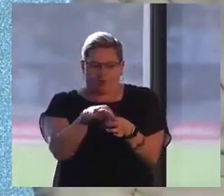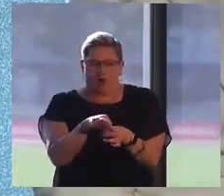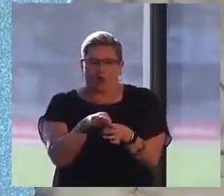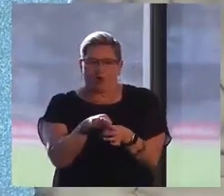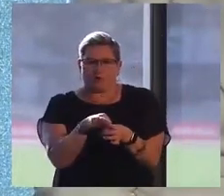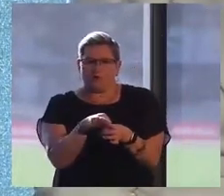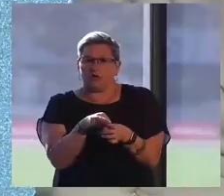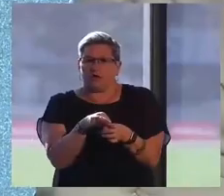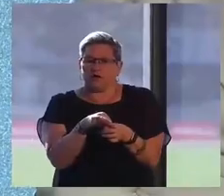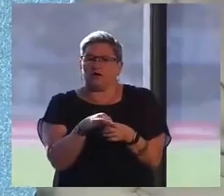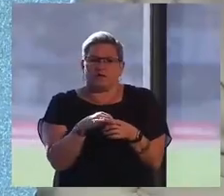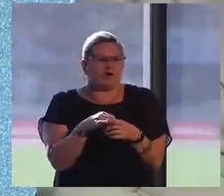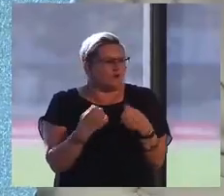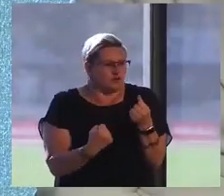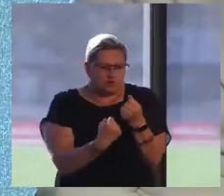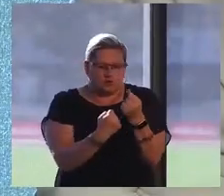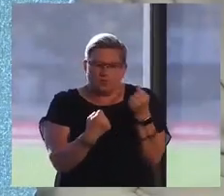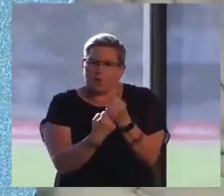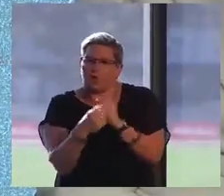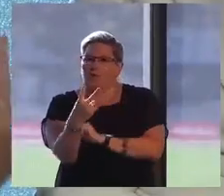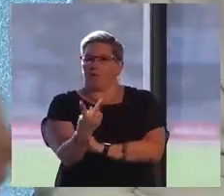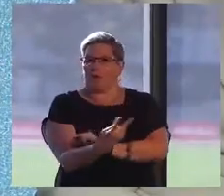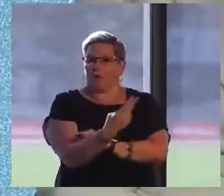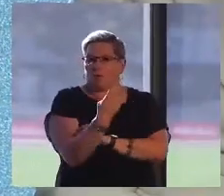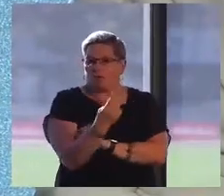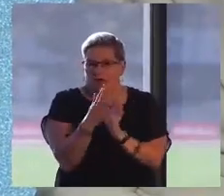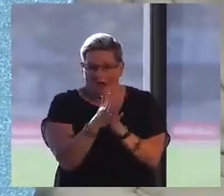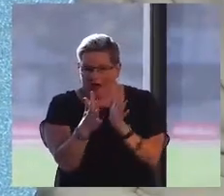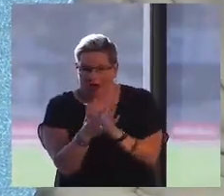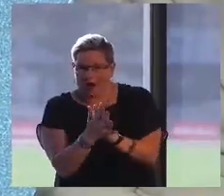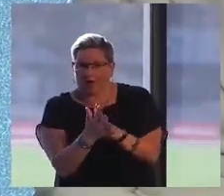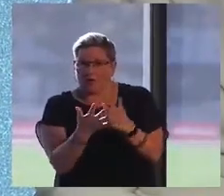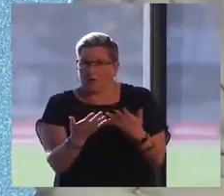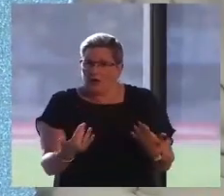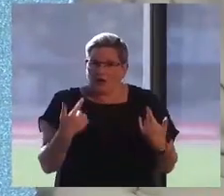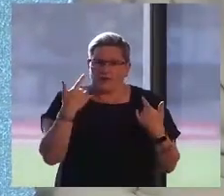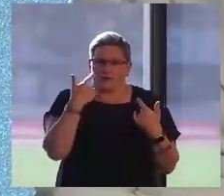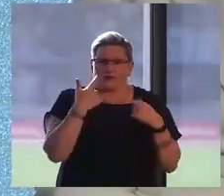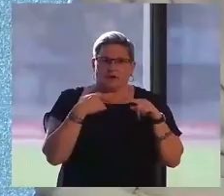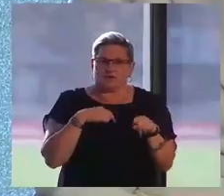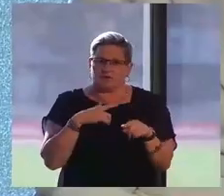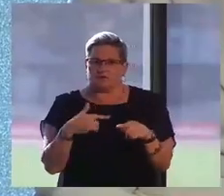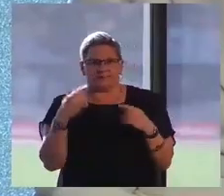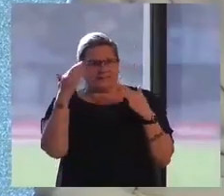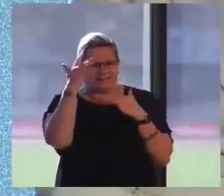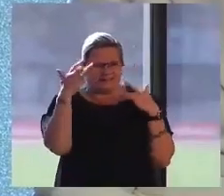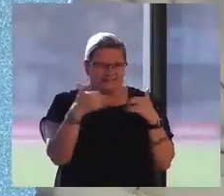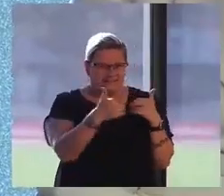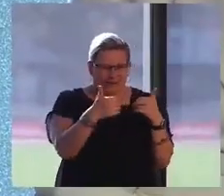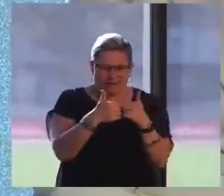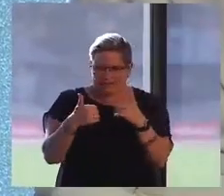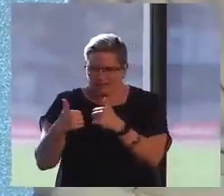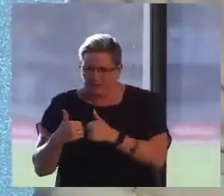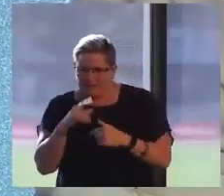action for both? I think that is something we need to look at as well. But again, in a way that is not divisive and in a way that is solution focused and